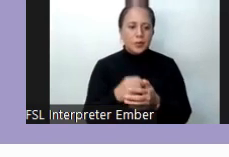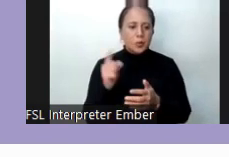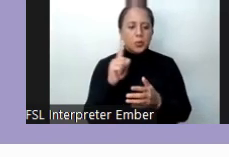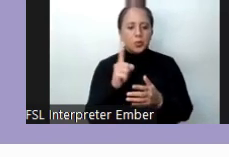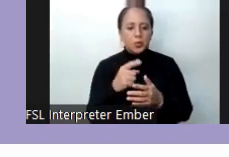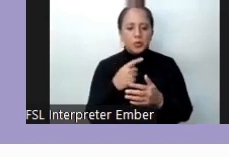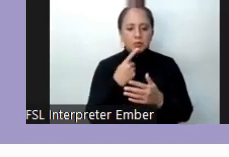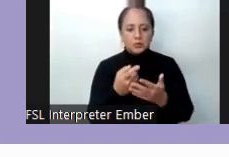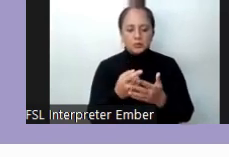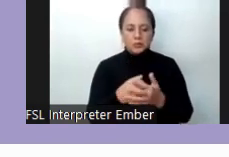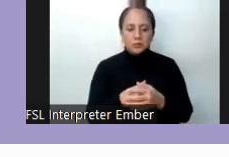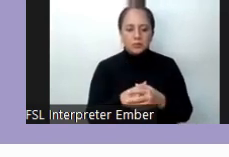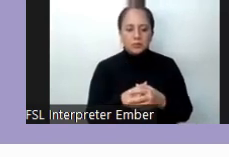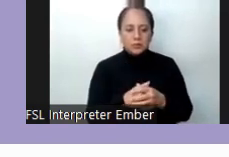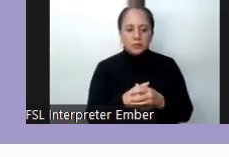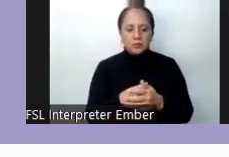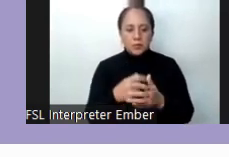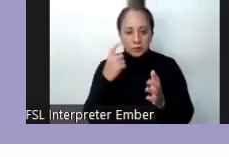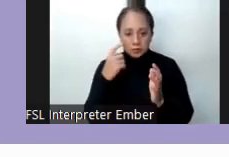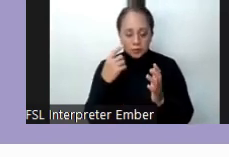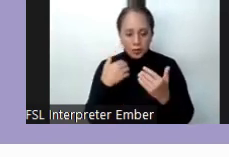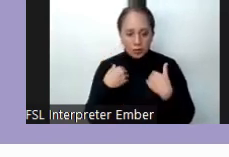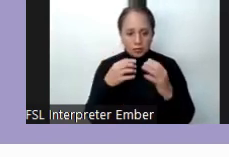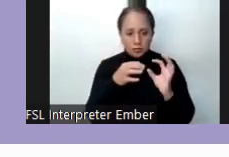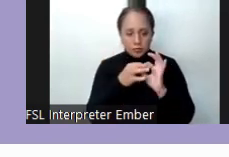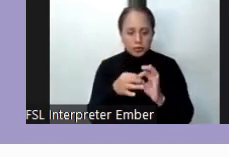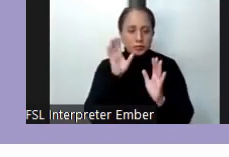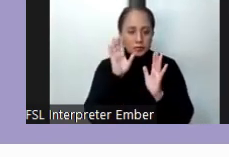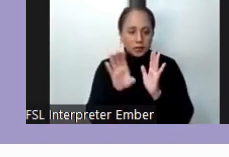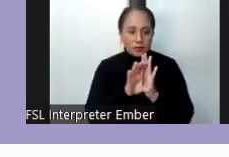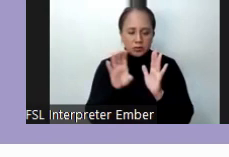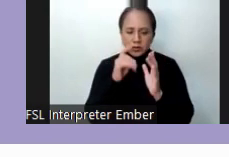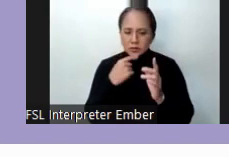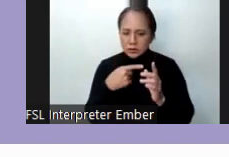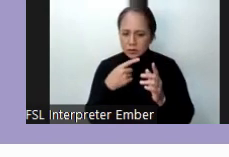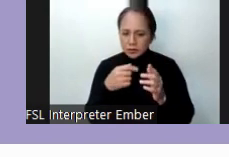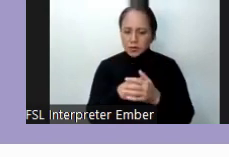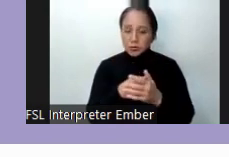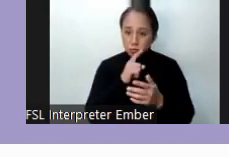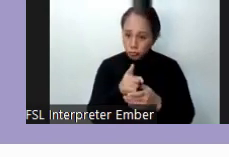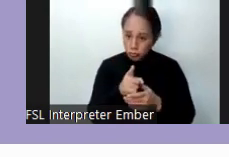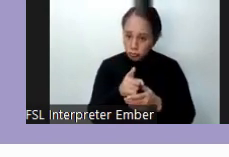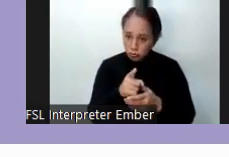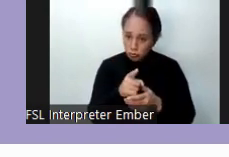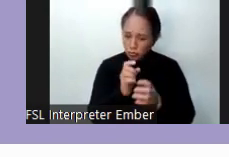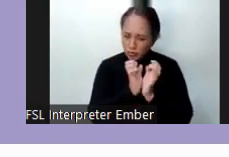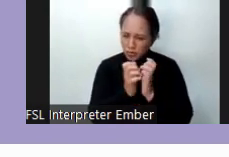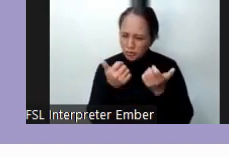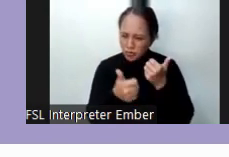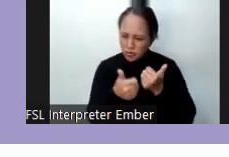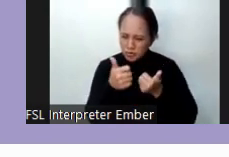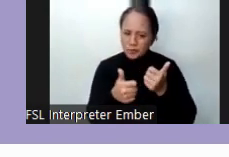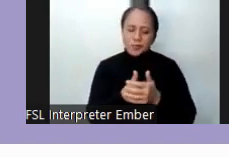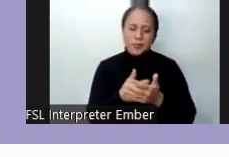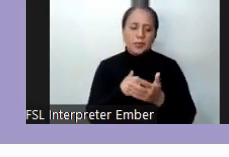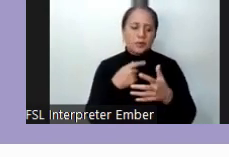ebidensya na pinakita niya? May kinalaman ba ang mga litrato at video sa mga sinabi niya? Totoo ba ang mga ito or edited? Third,